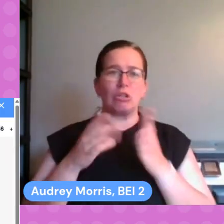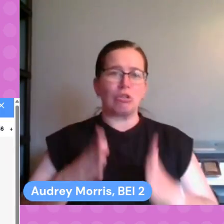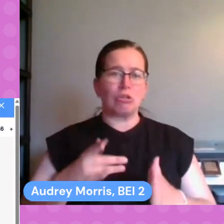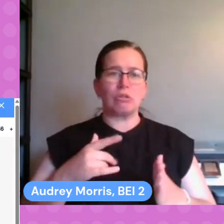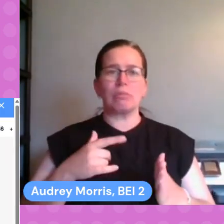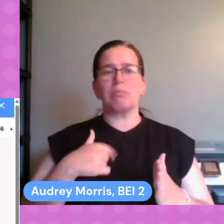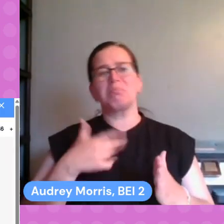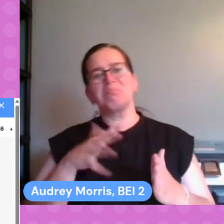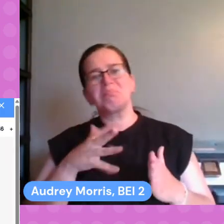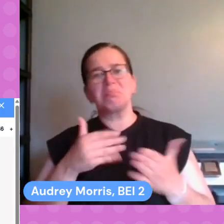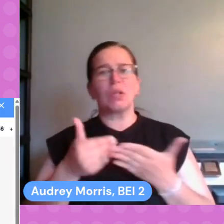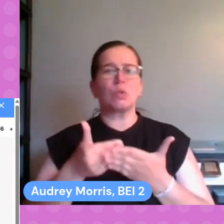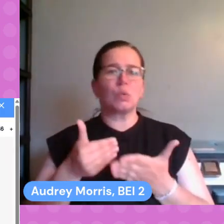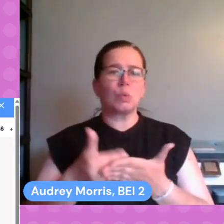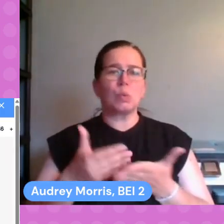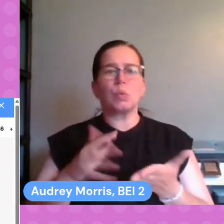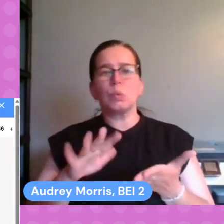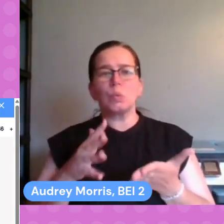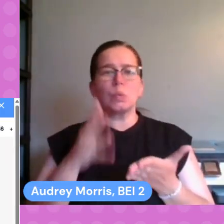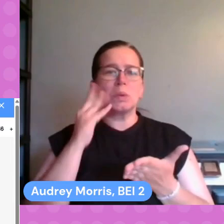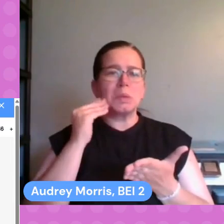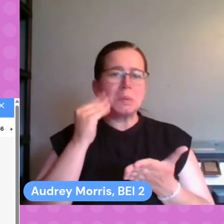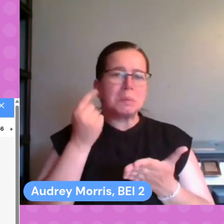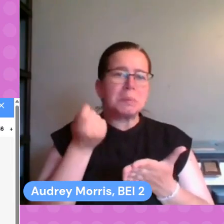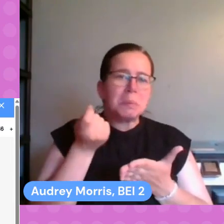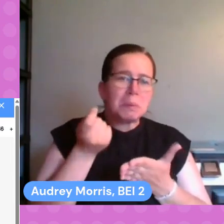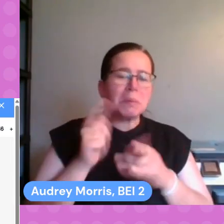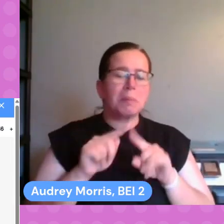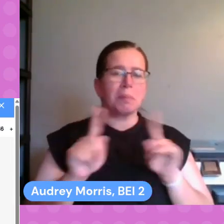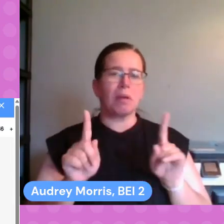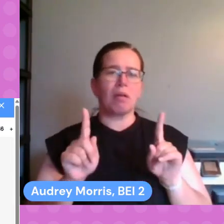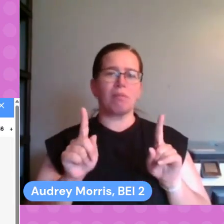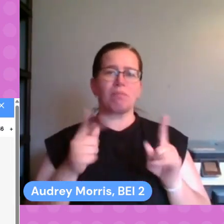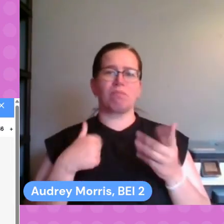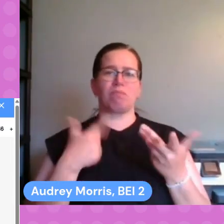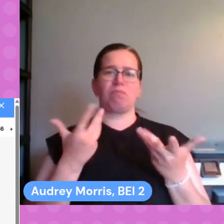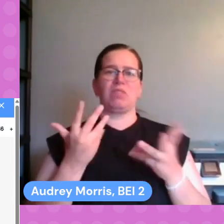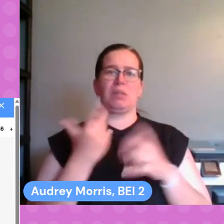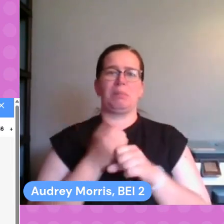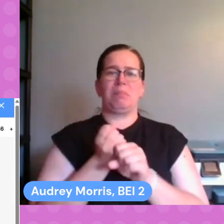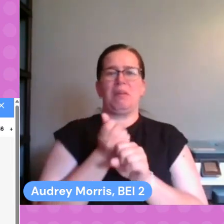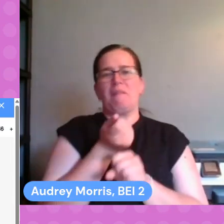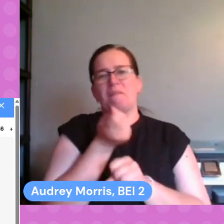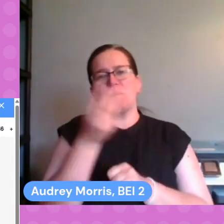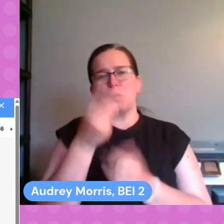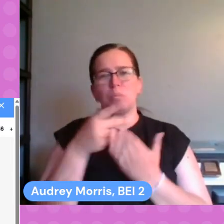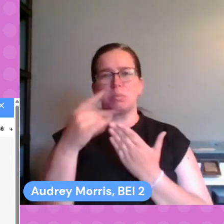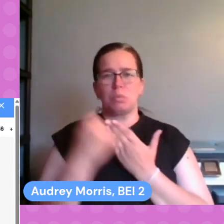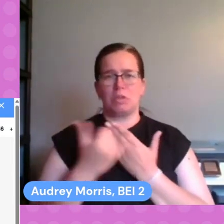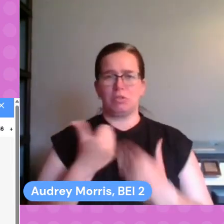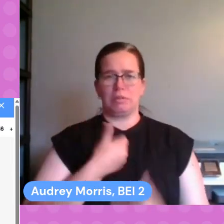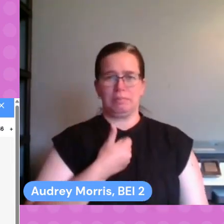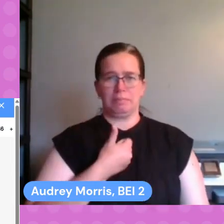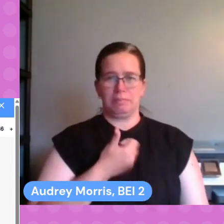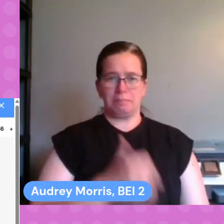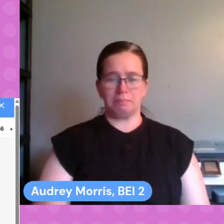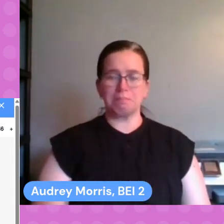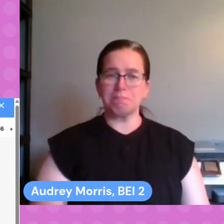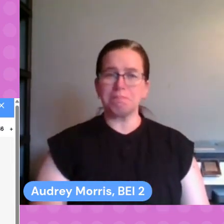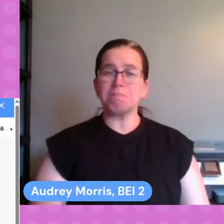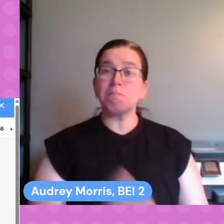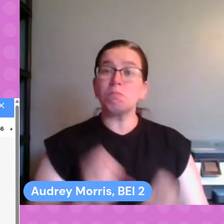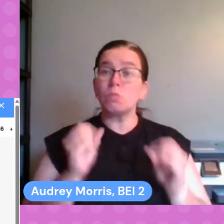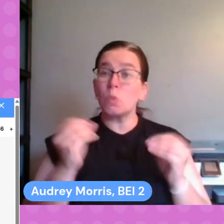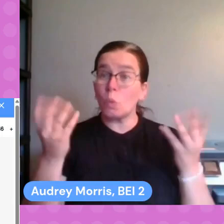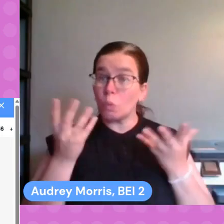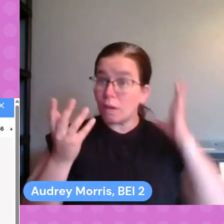Scratch, but I've made a few projects. So what kind of